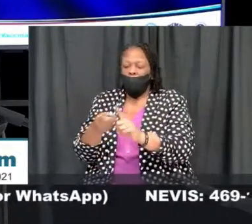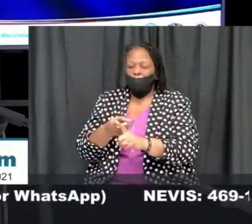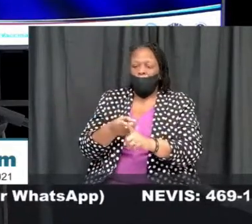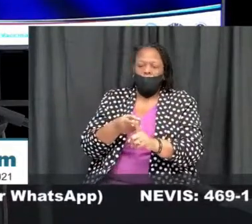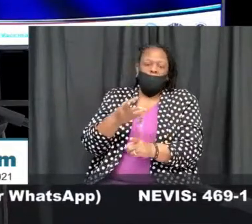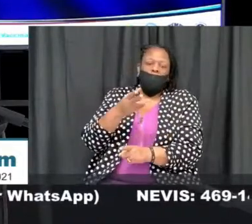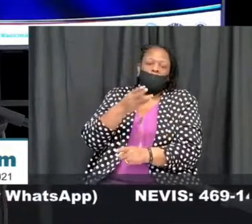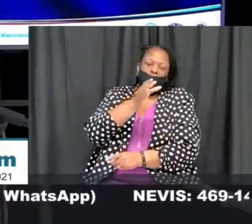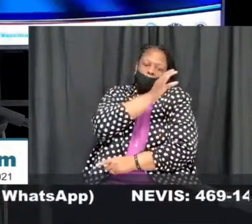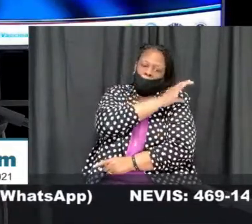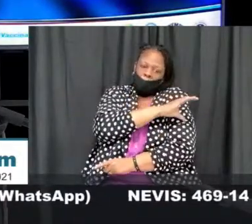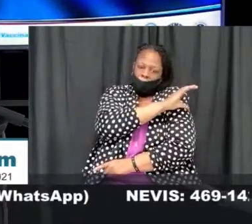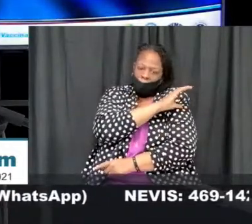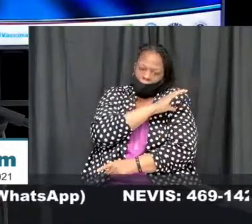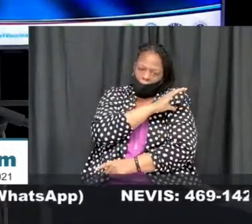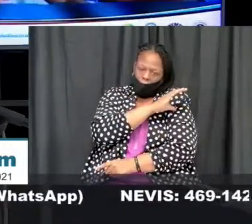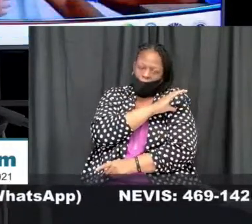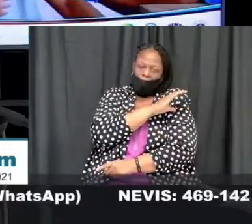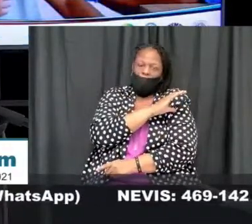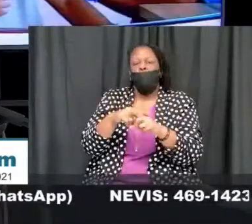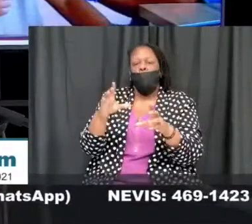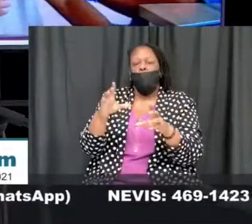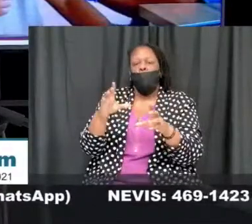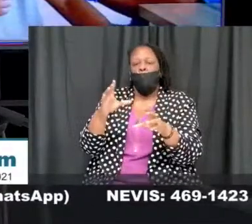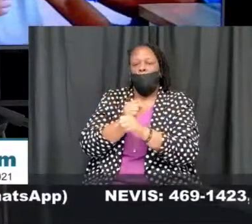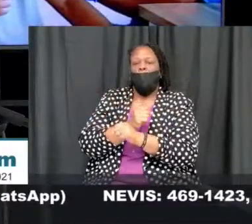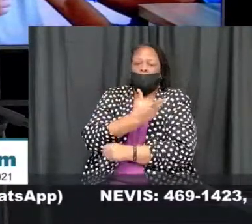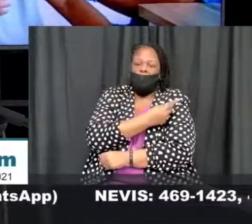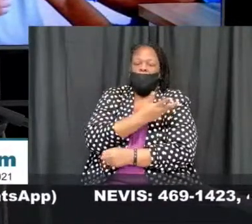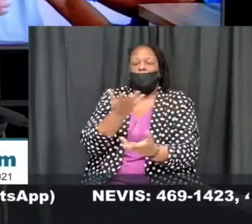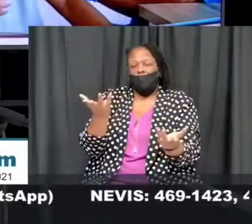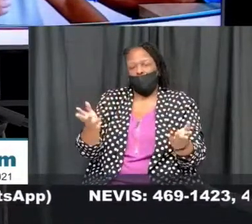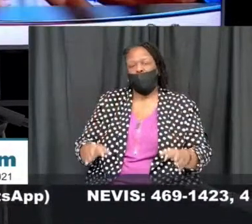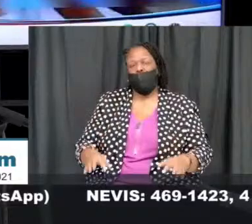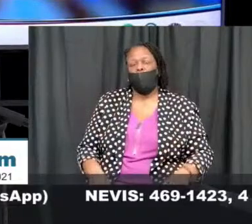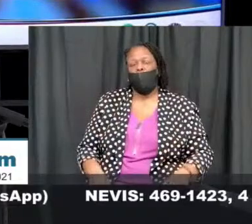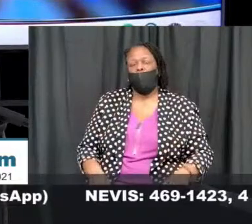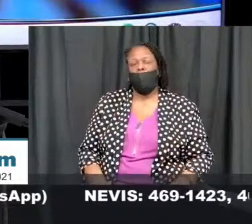been wasted thus far. Thank you.